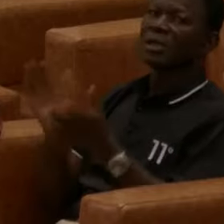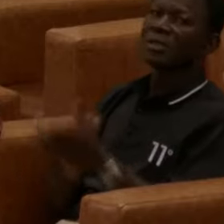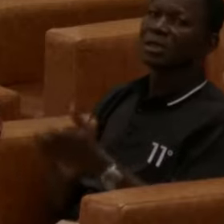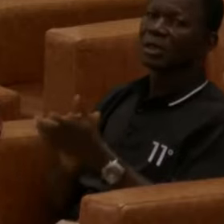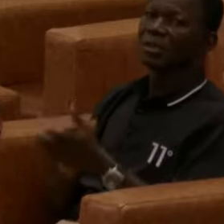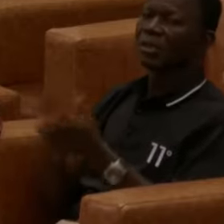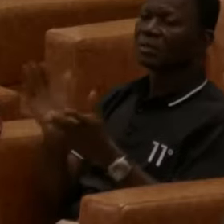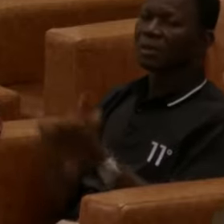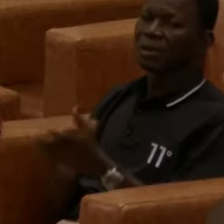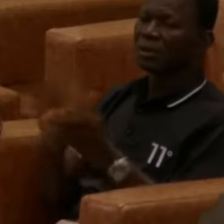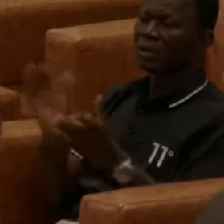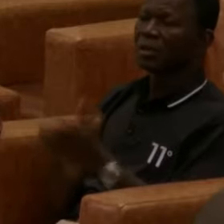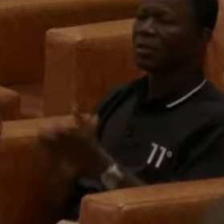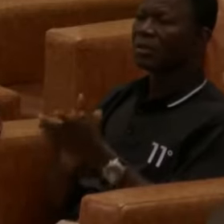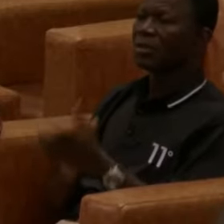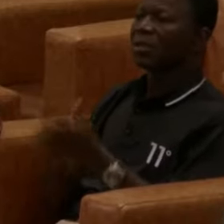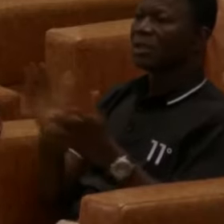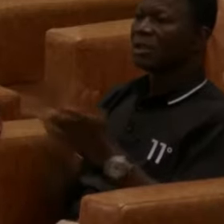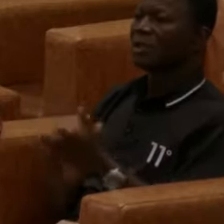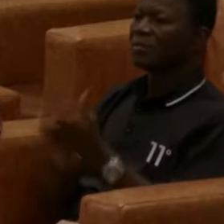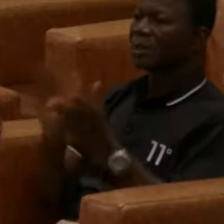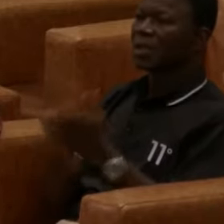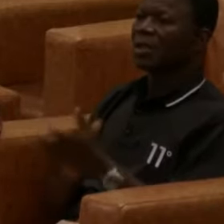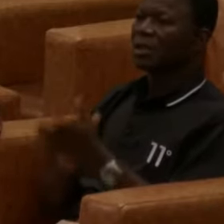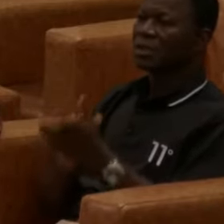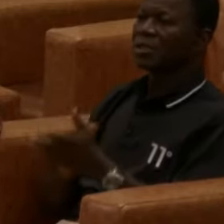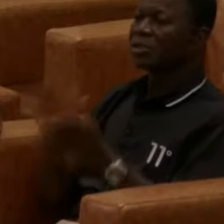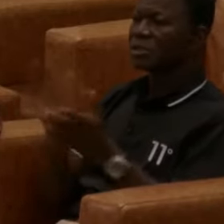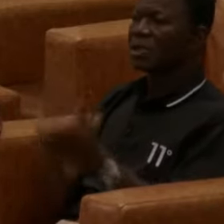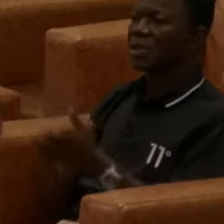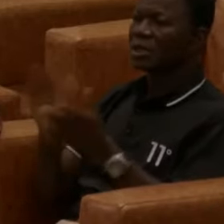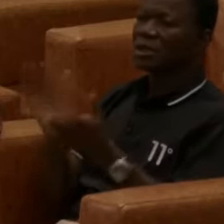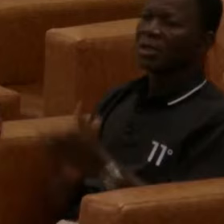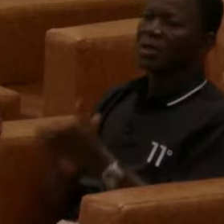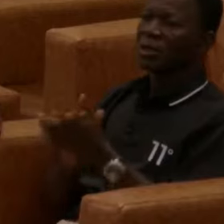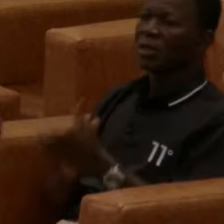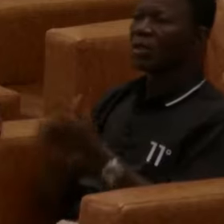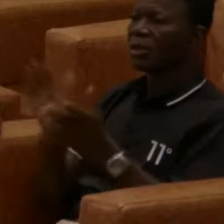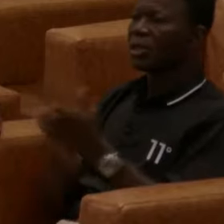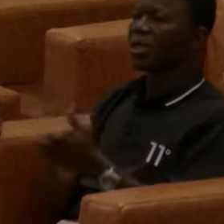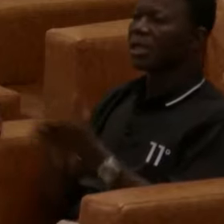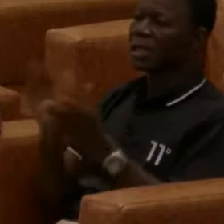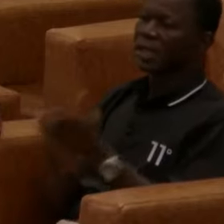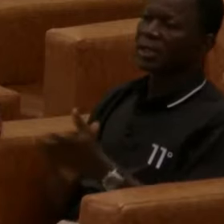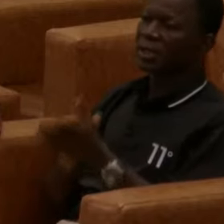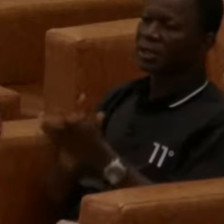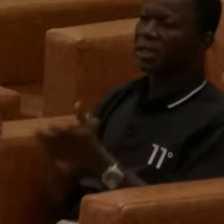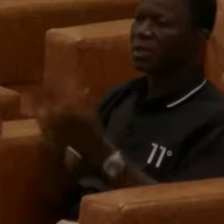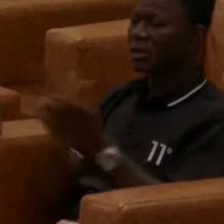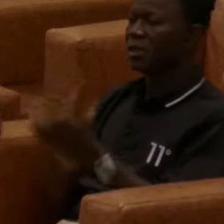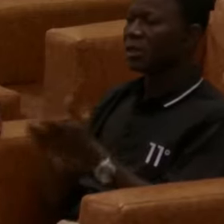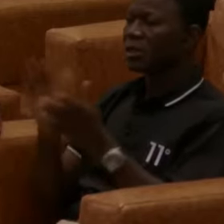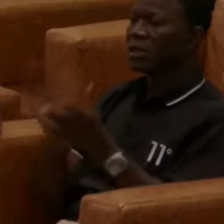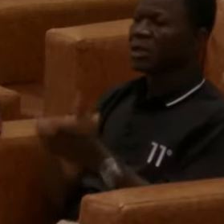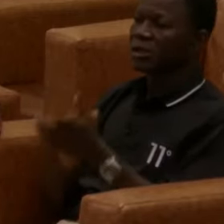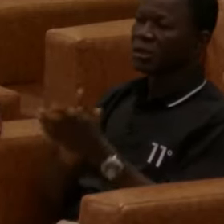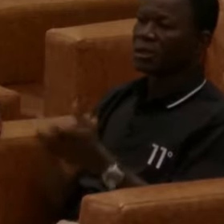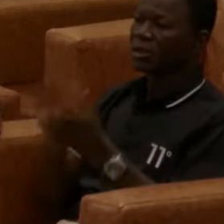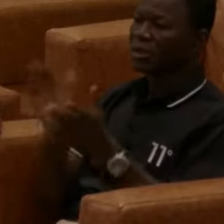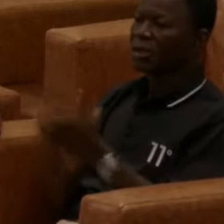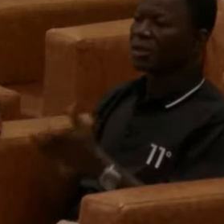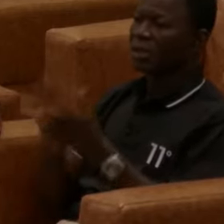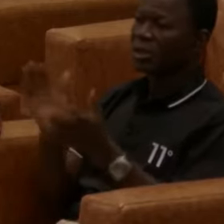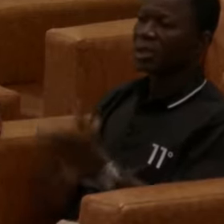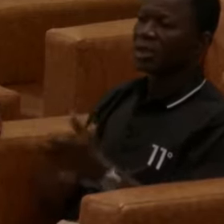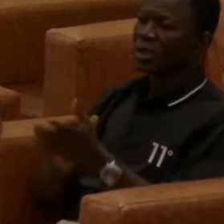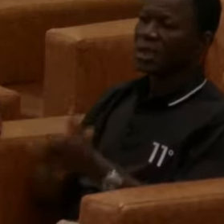He is Lord of lords. Lift up Jesus. He is King of kings, King